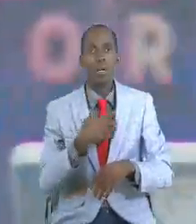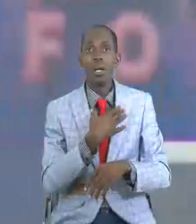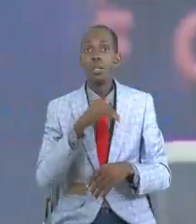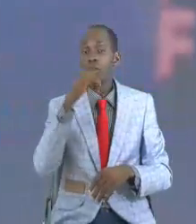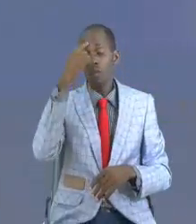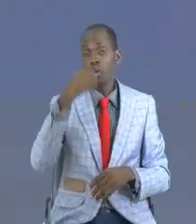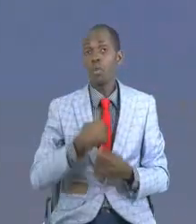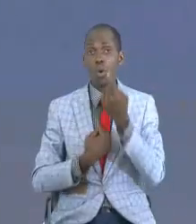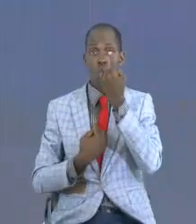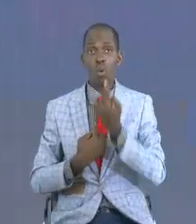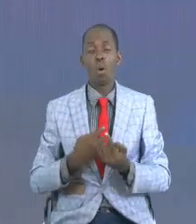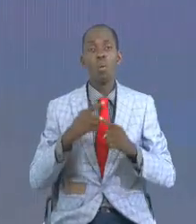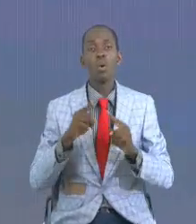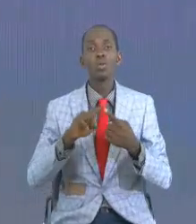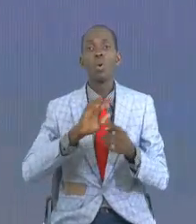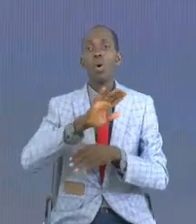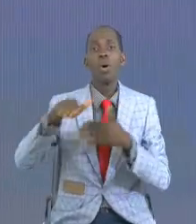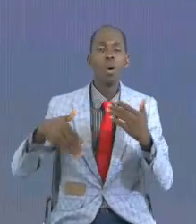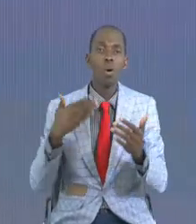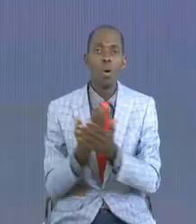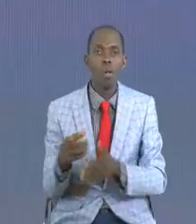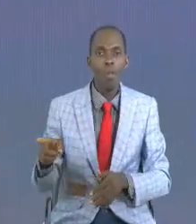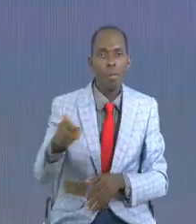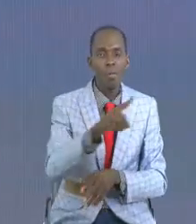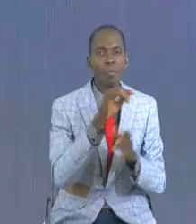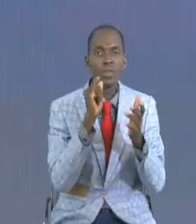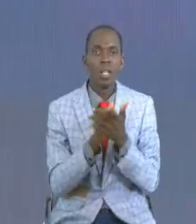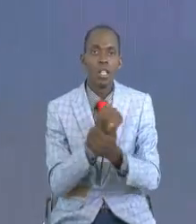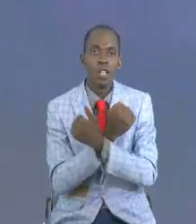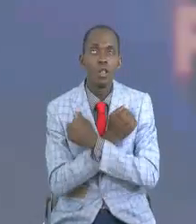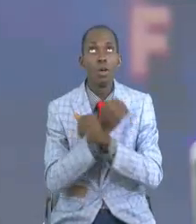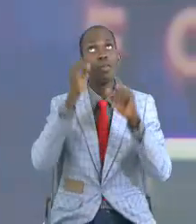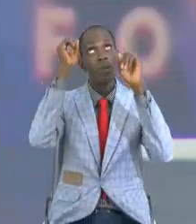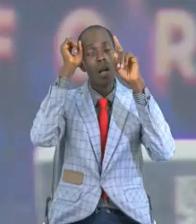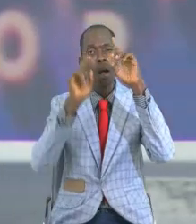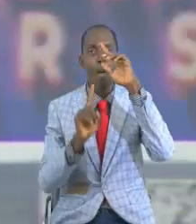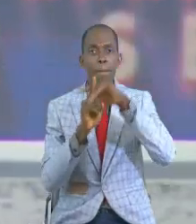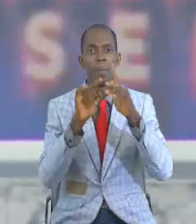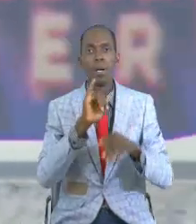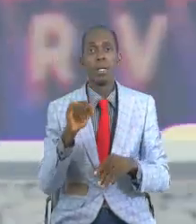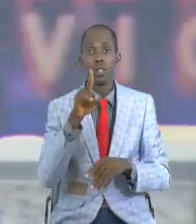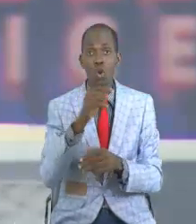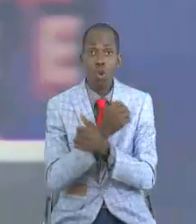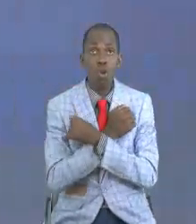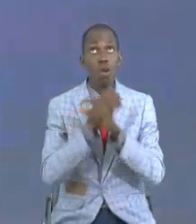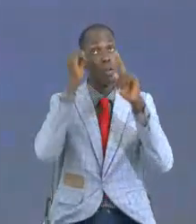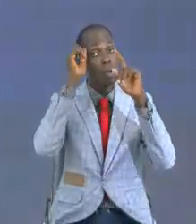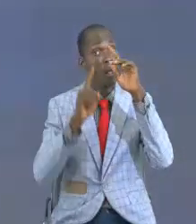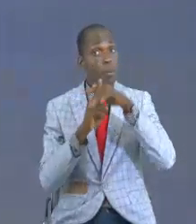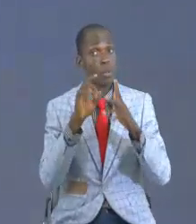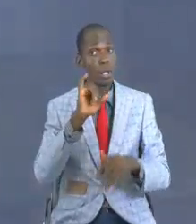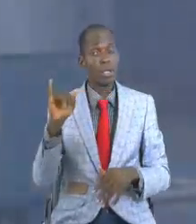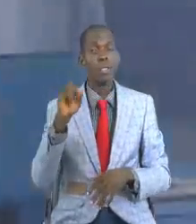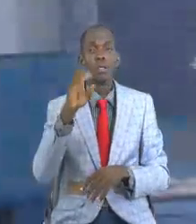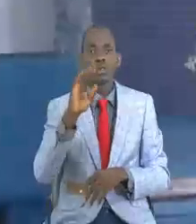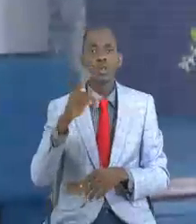for all them that love is appearing. And your love is appearing, so the judgment will